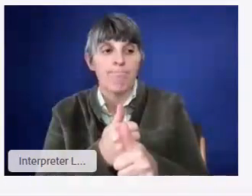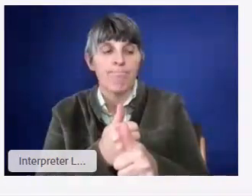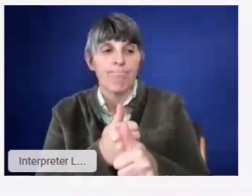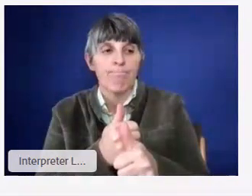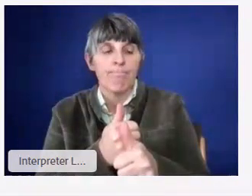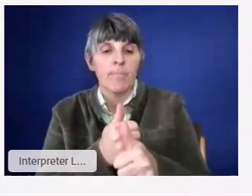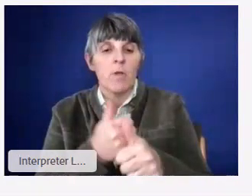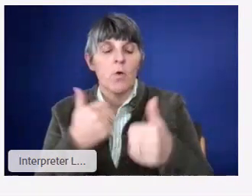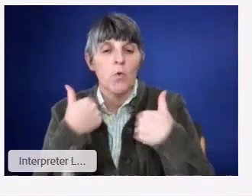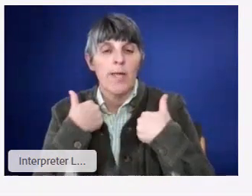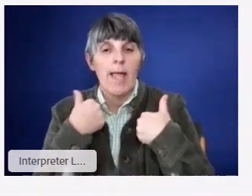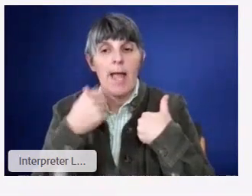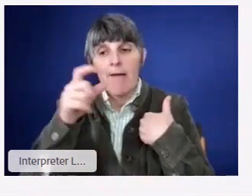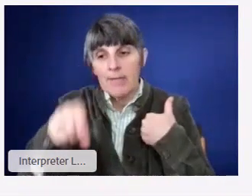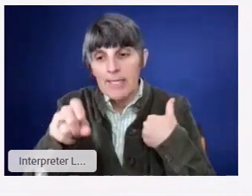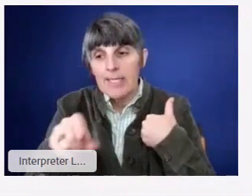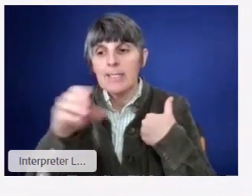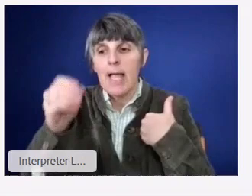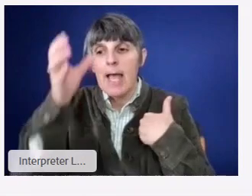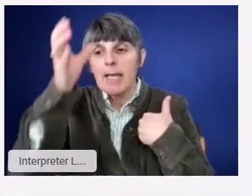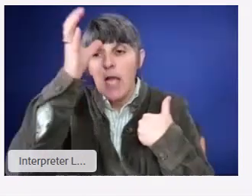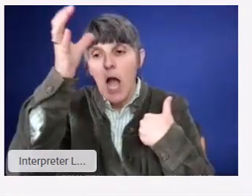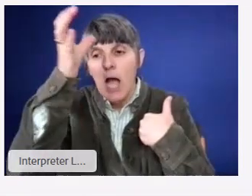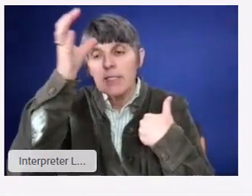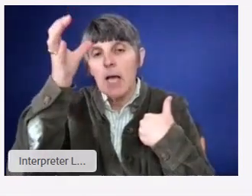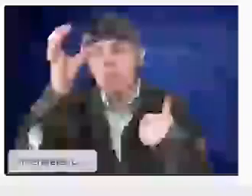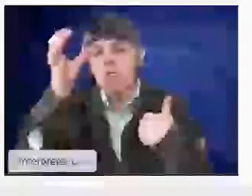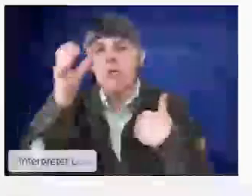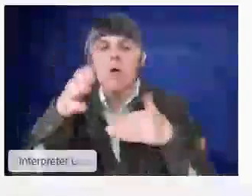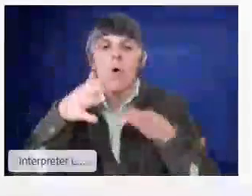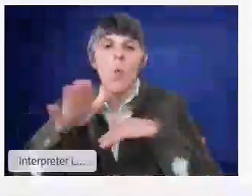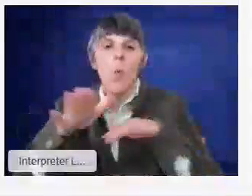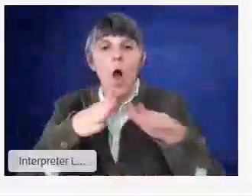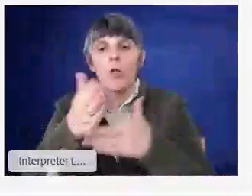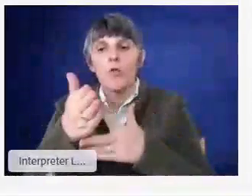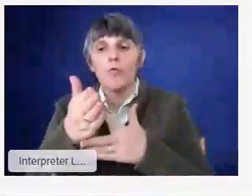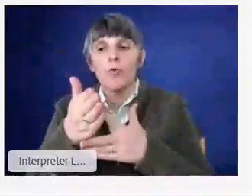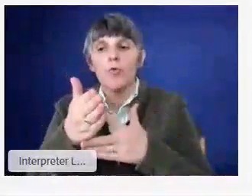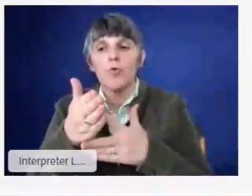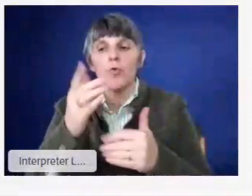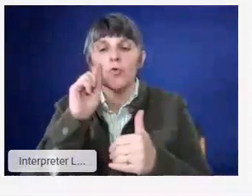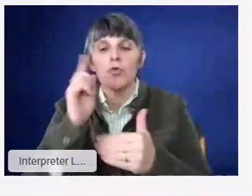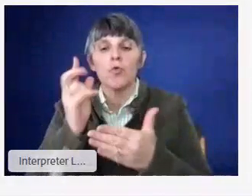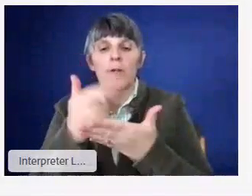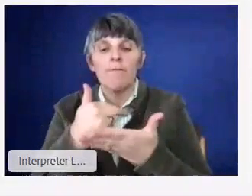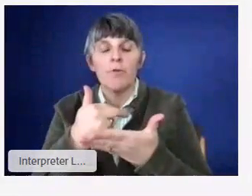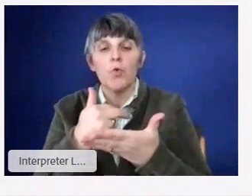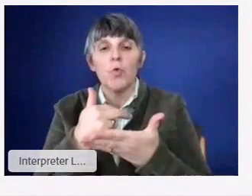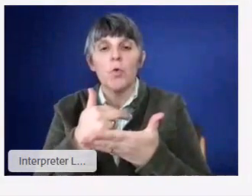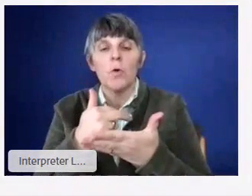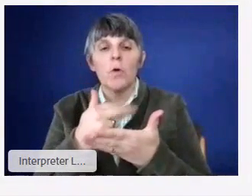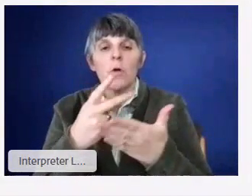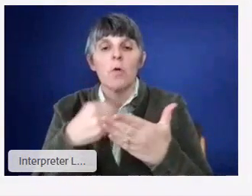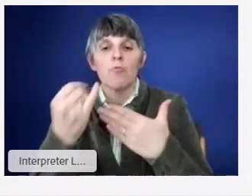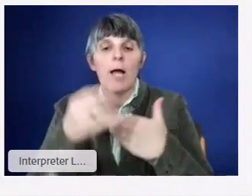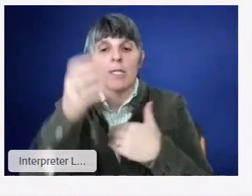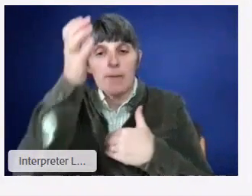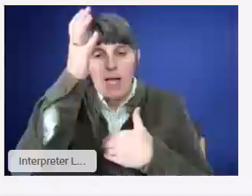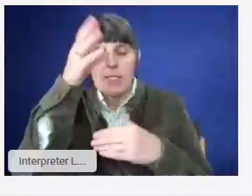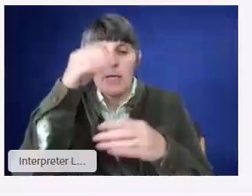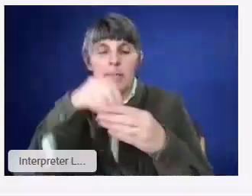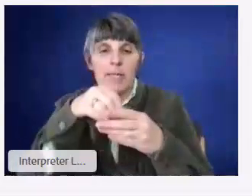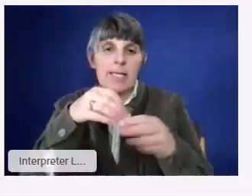we have a needs and concepts walkthrough to review the project concept and